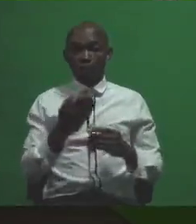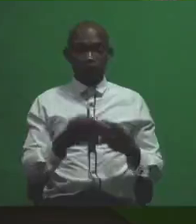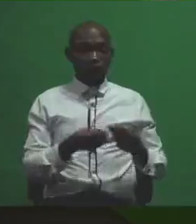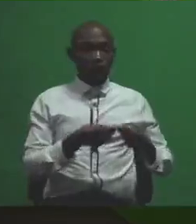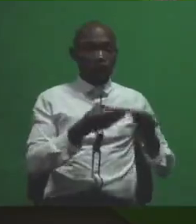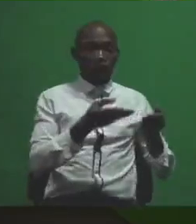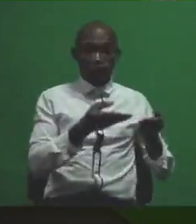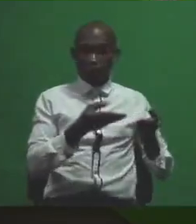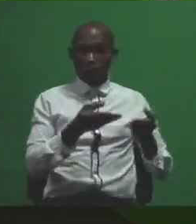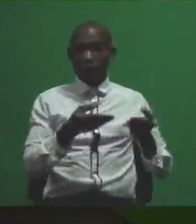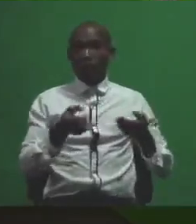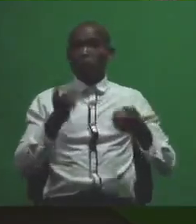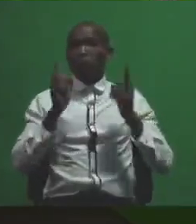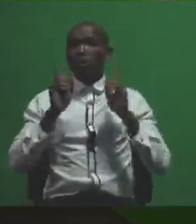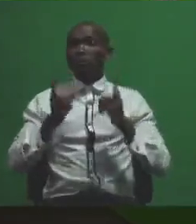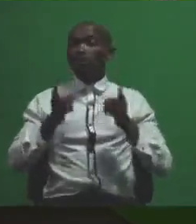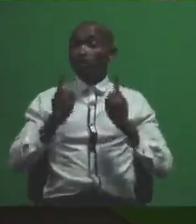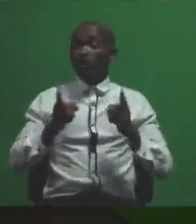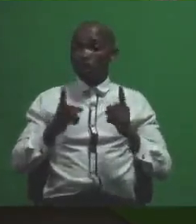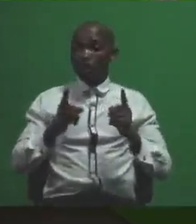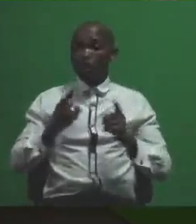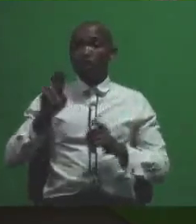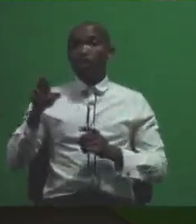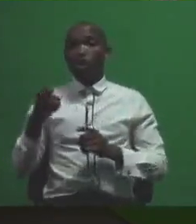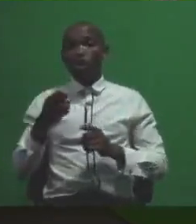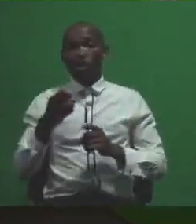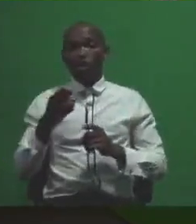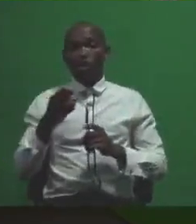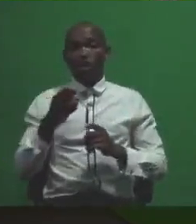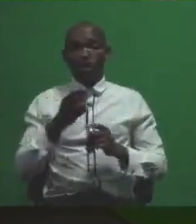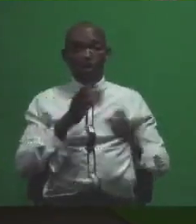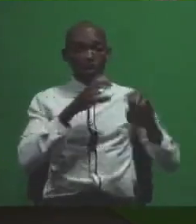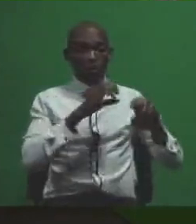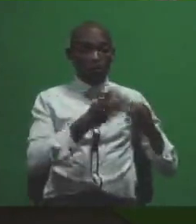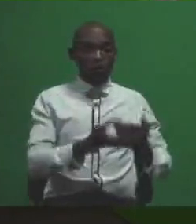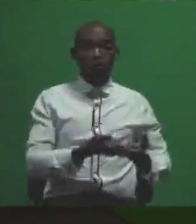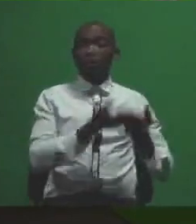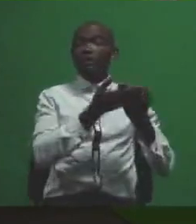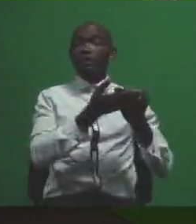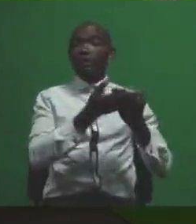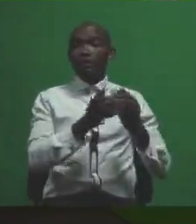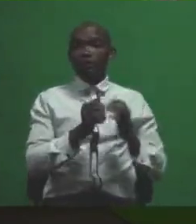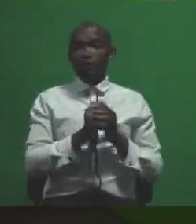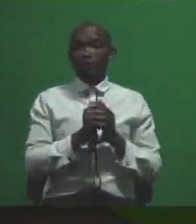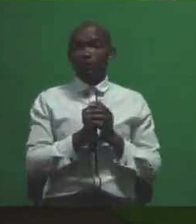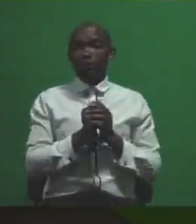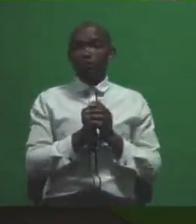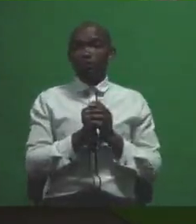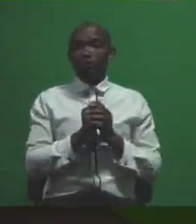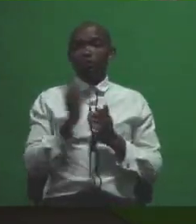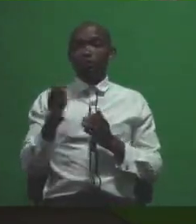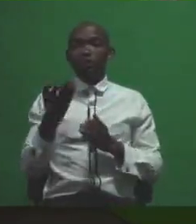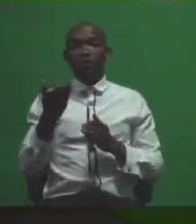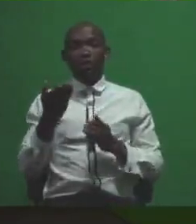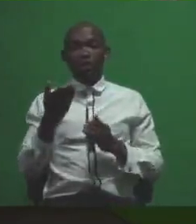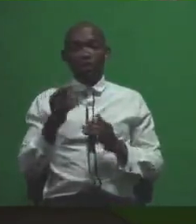either by your teacher or laboratory assistant. What do you think as